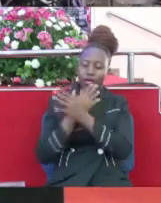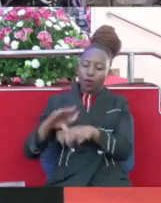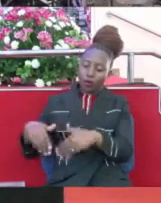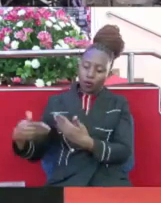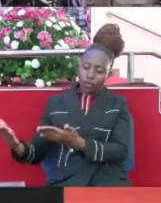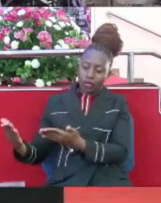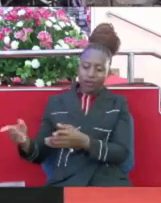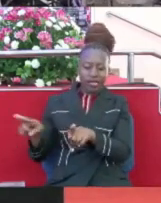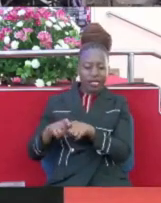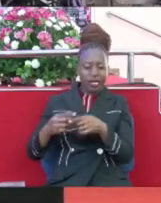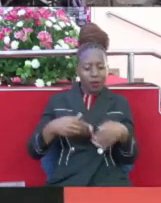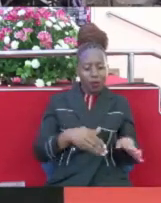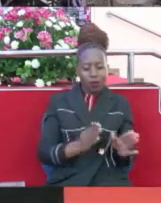for